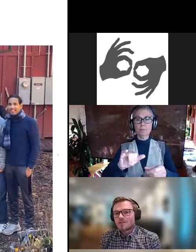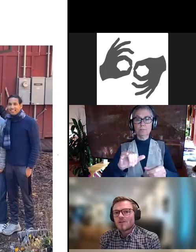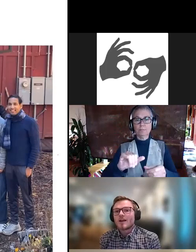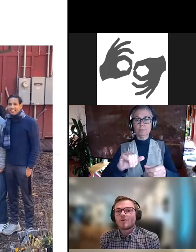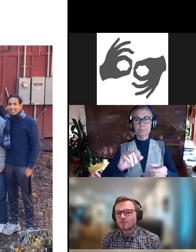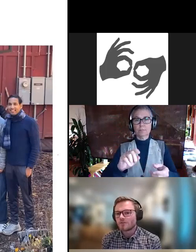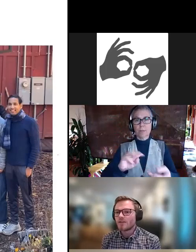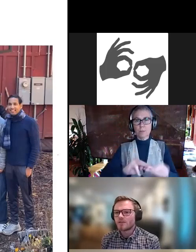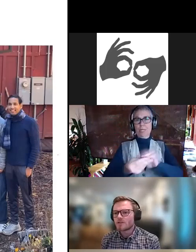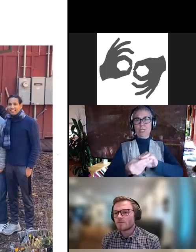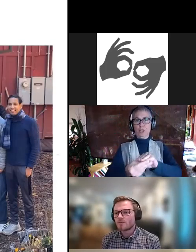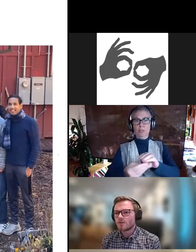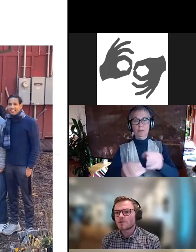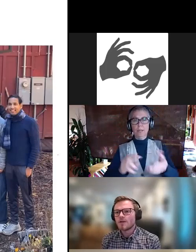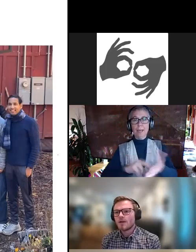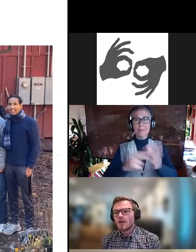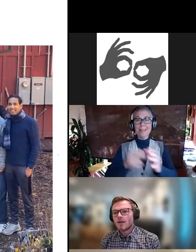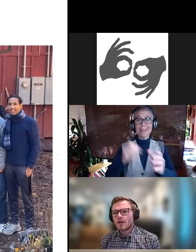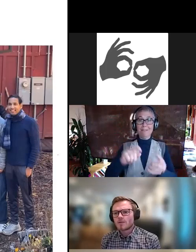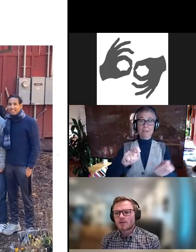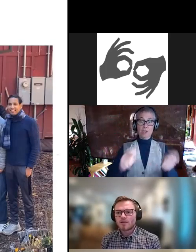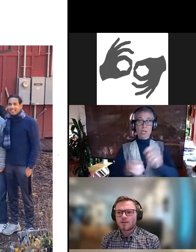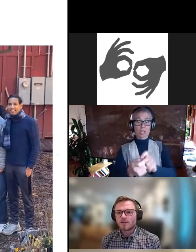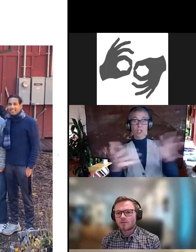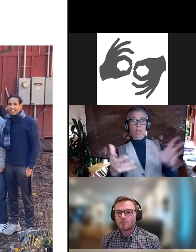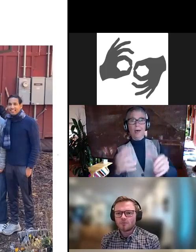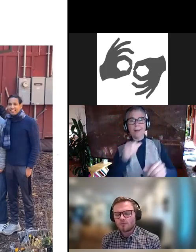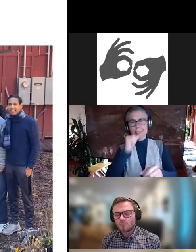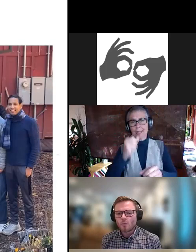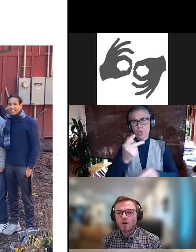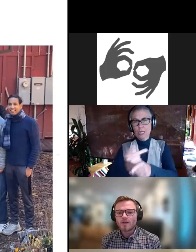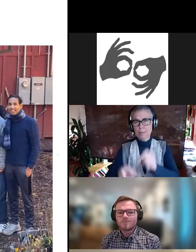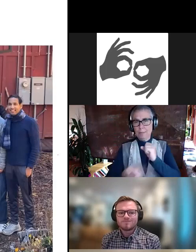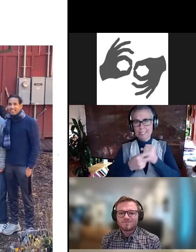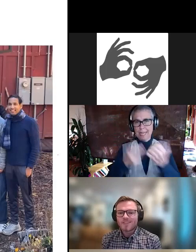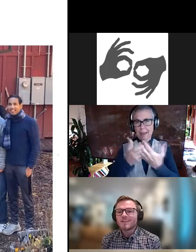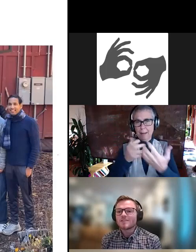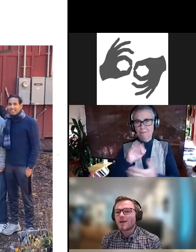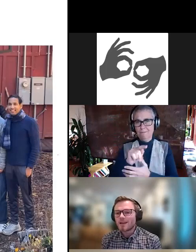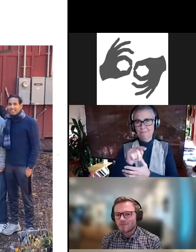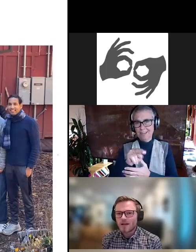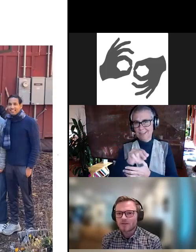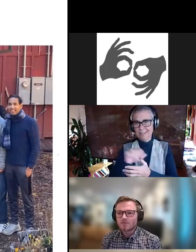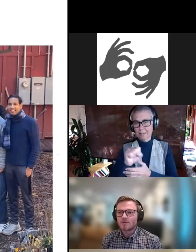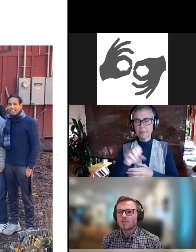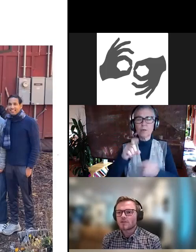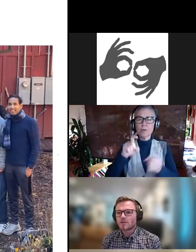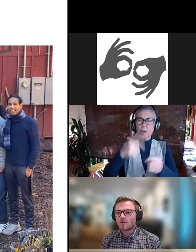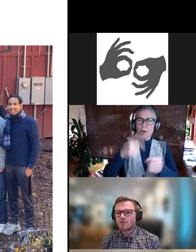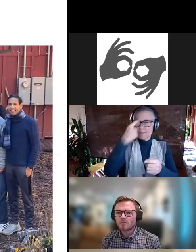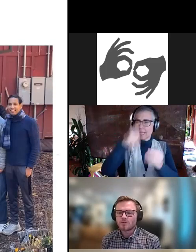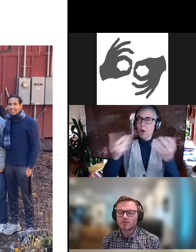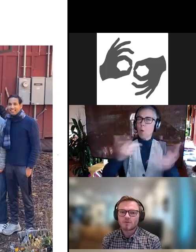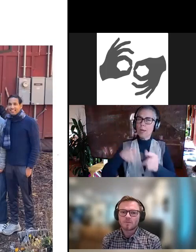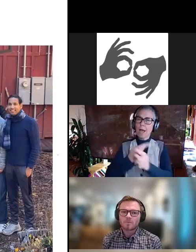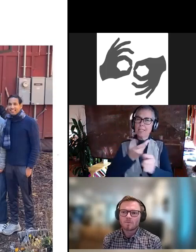it's not going to retain the same fitness. So kind of thinking through what things might impact your fitness is how I